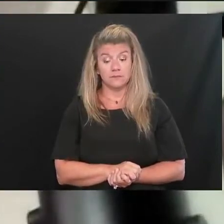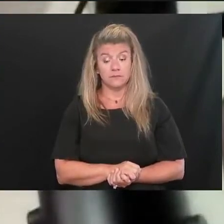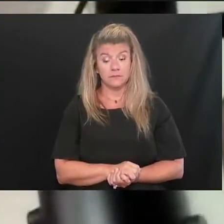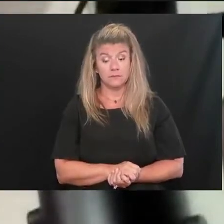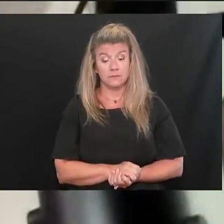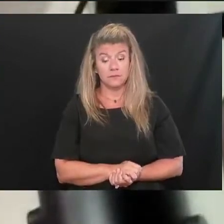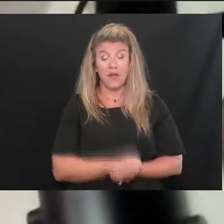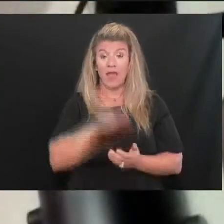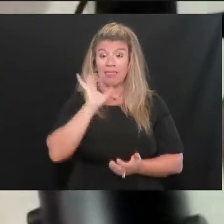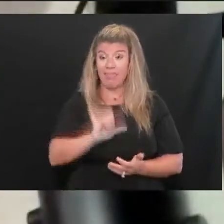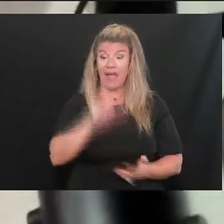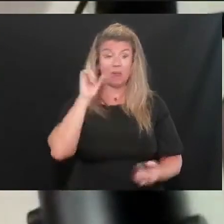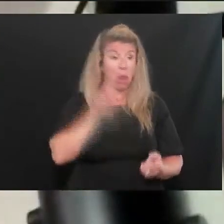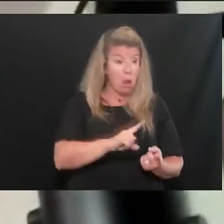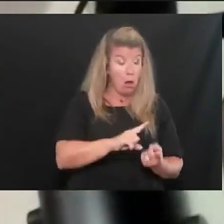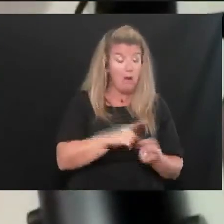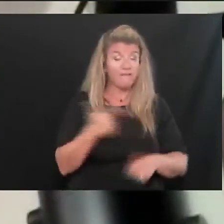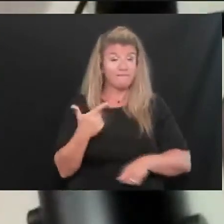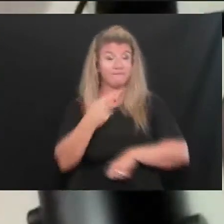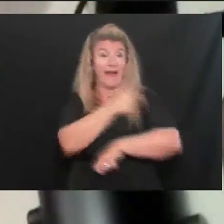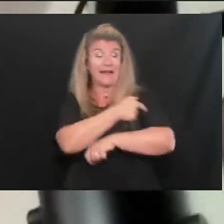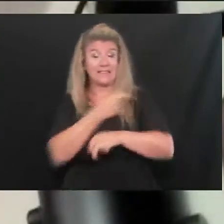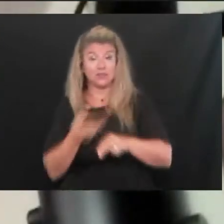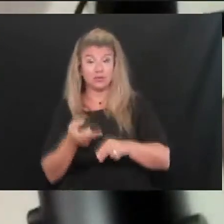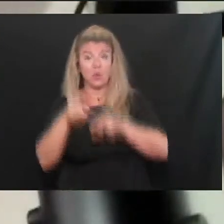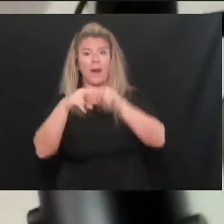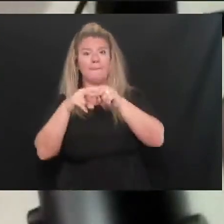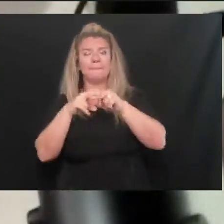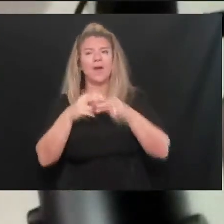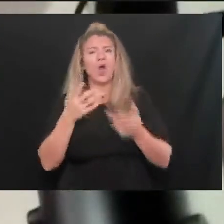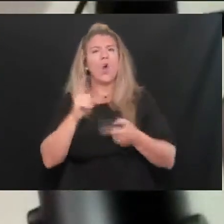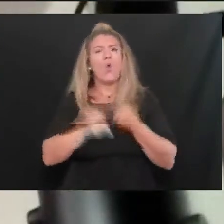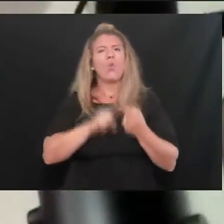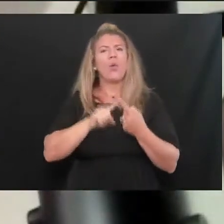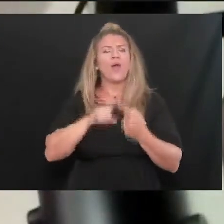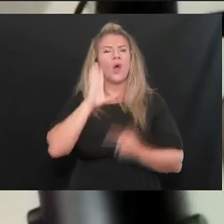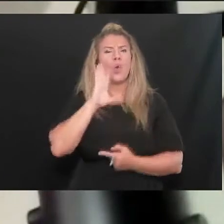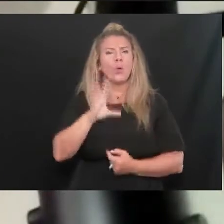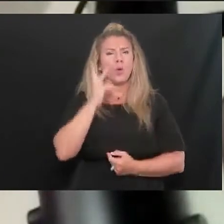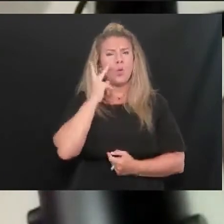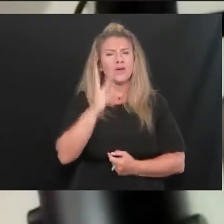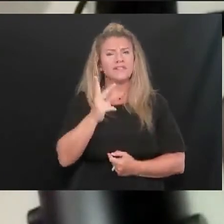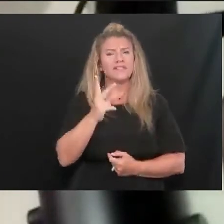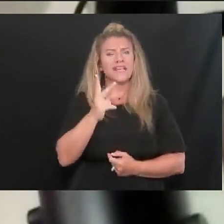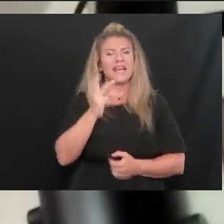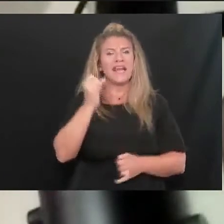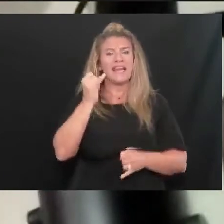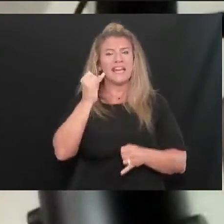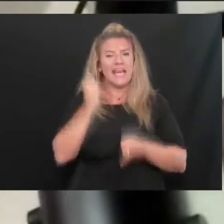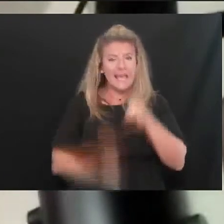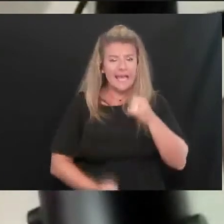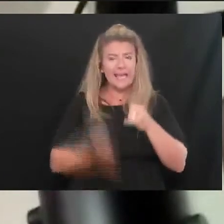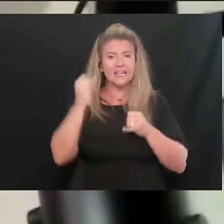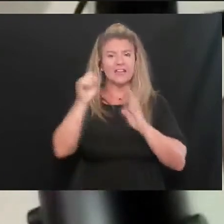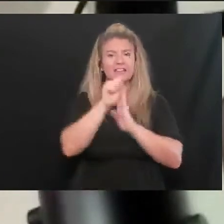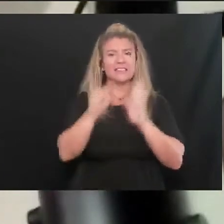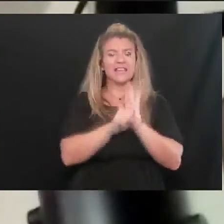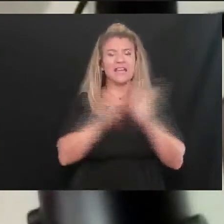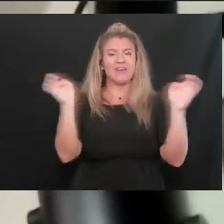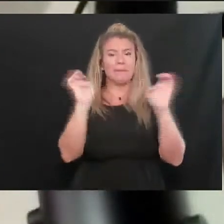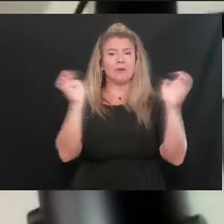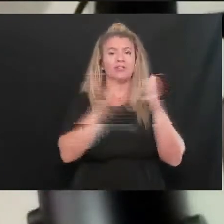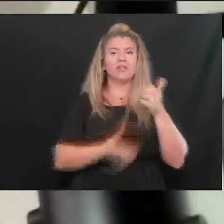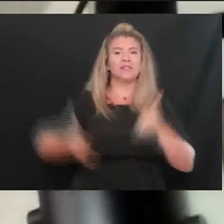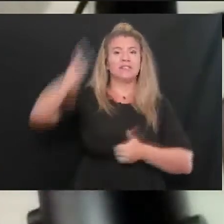Vaccines are going up. When are we going to see an end to the state of emergency executive order? I